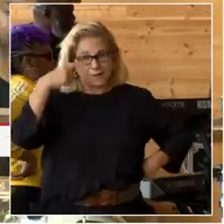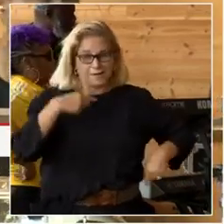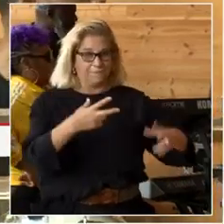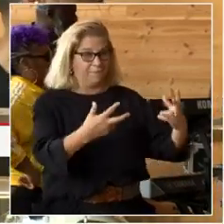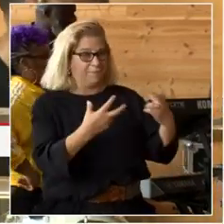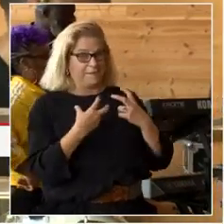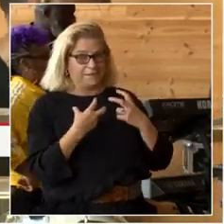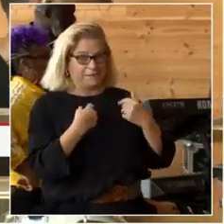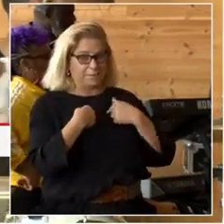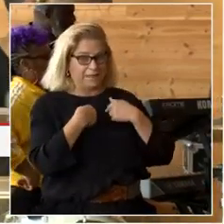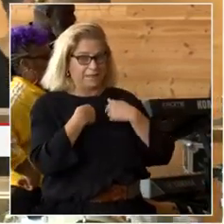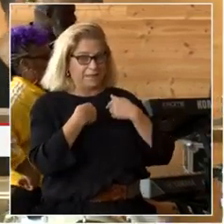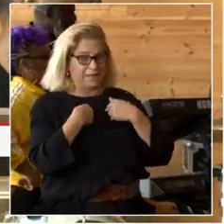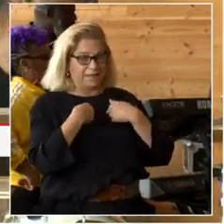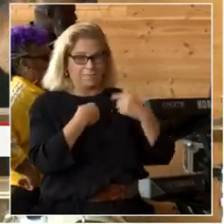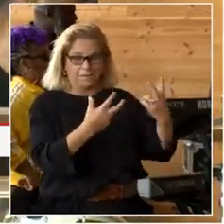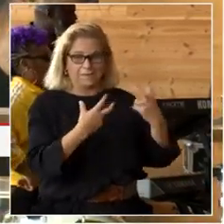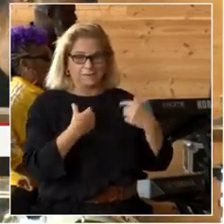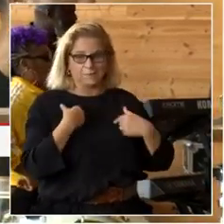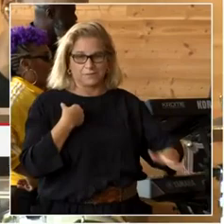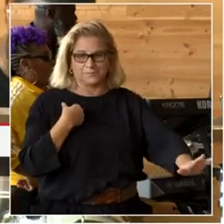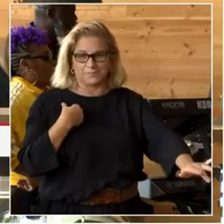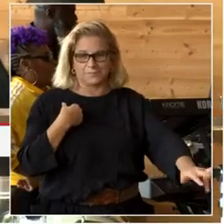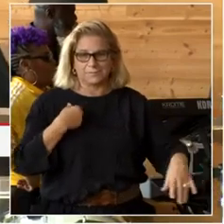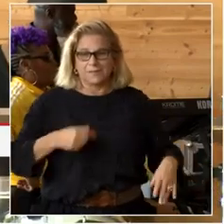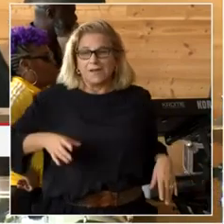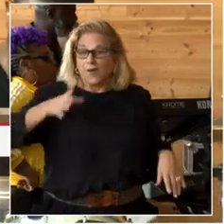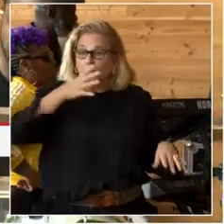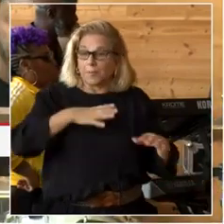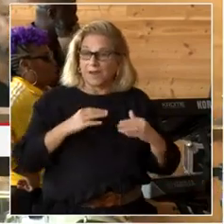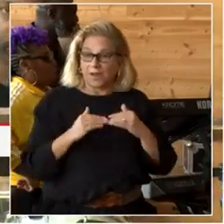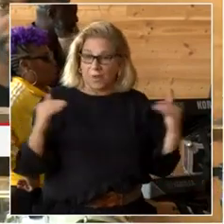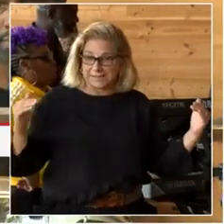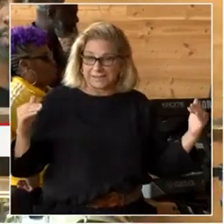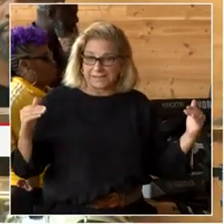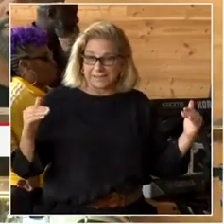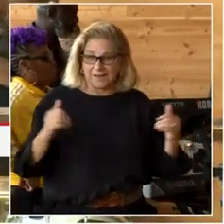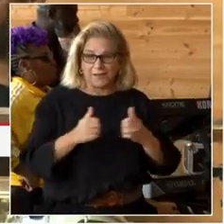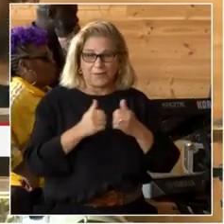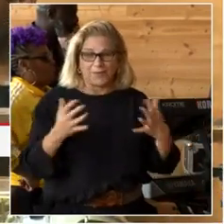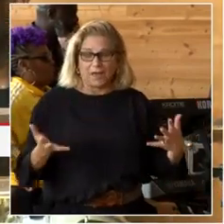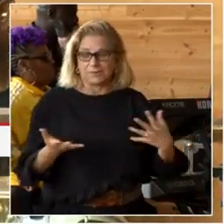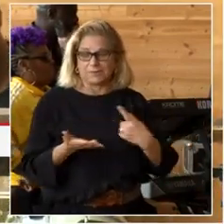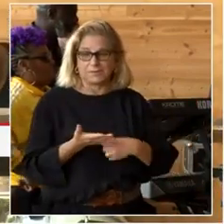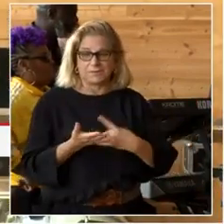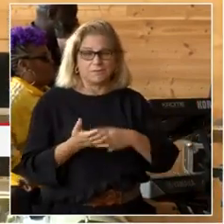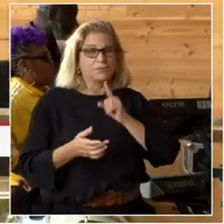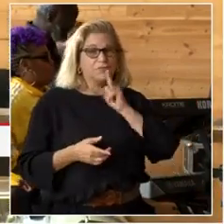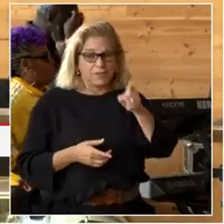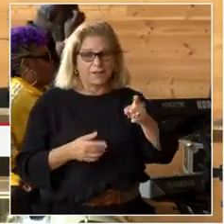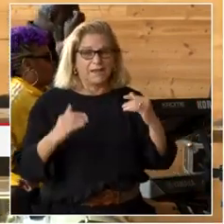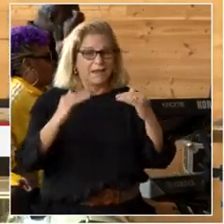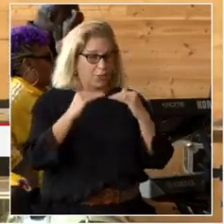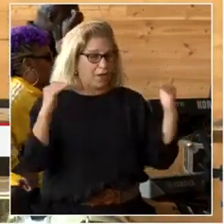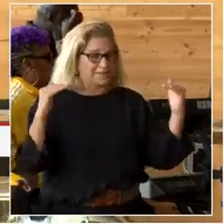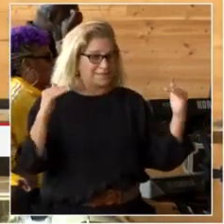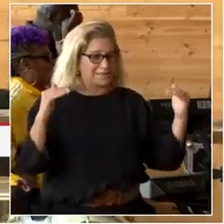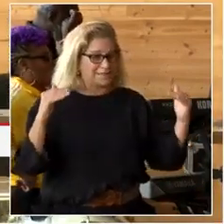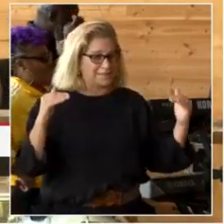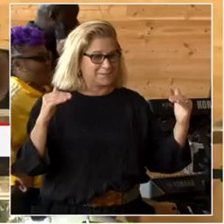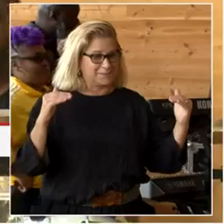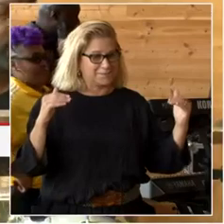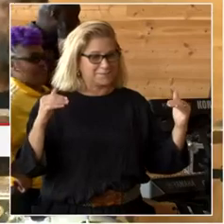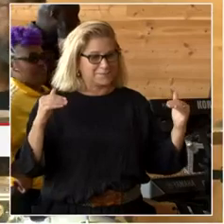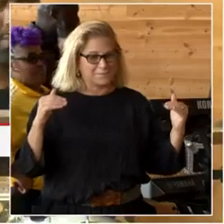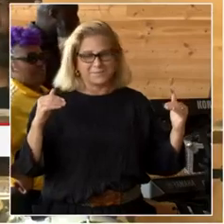talk about women's equality without talking about economic equality. Let me say that again.